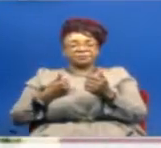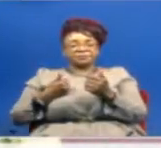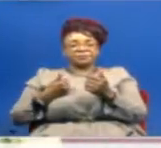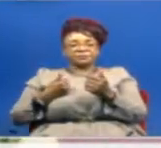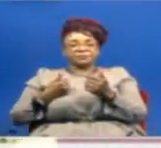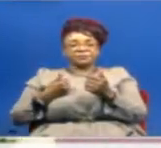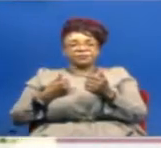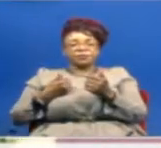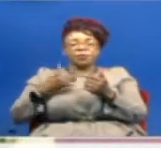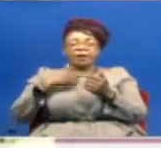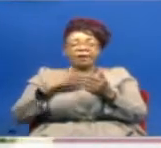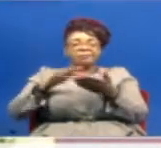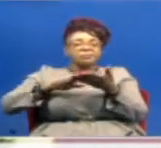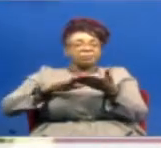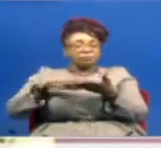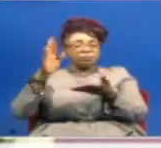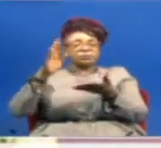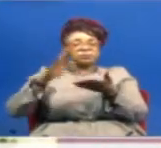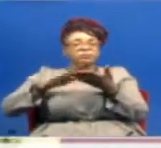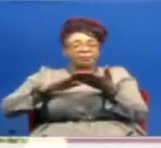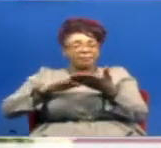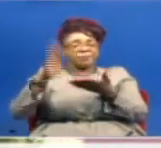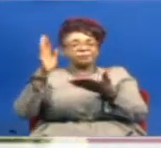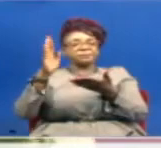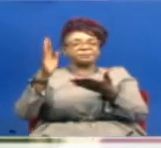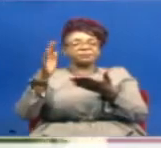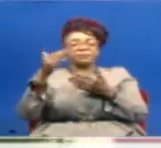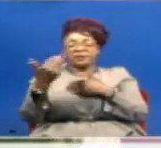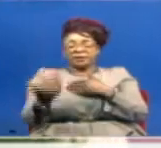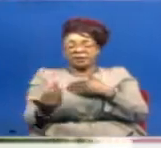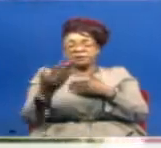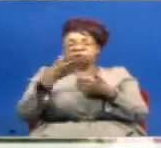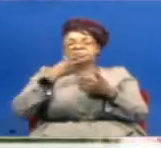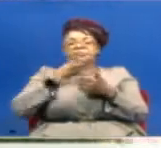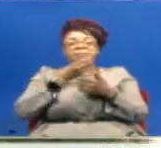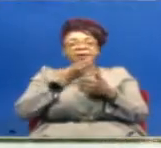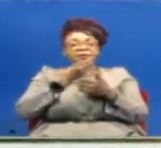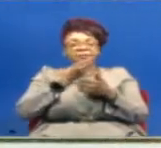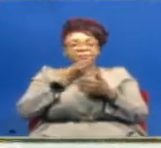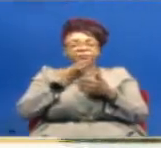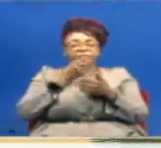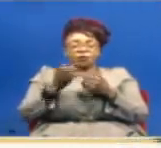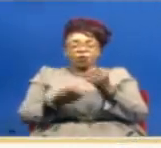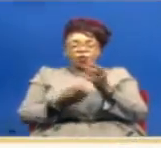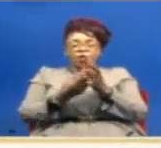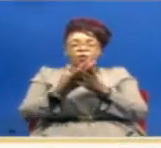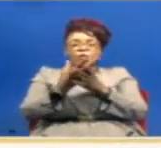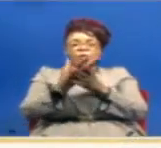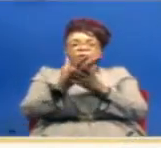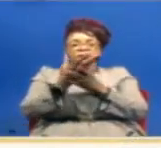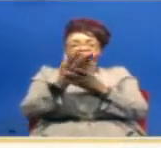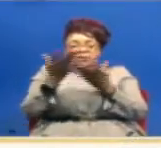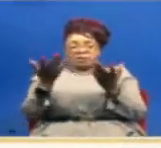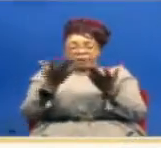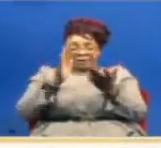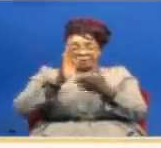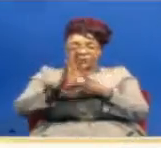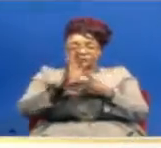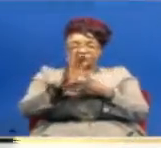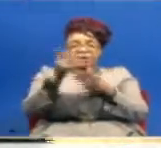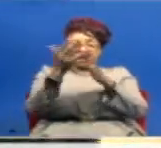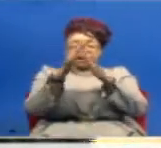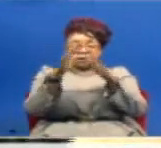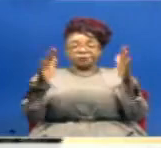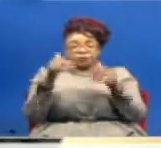and we have more and more young men growing up in households where there are